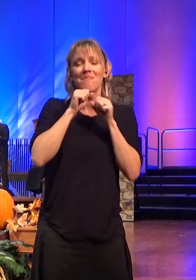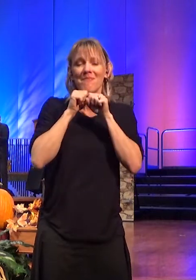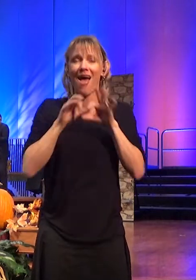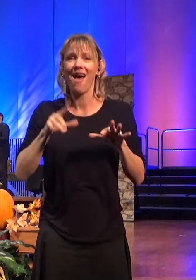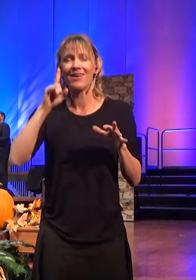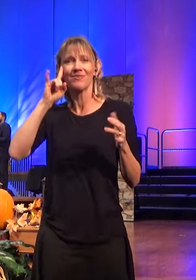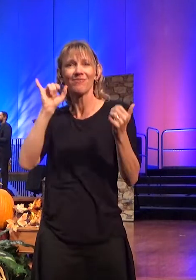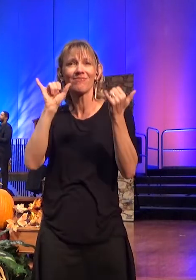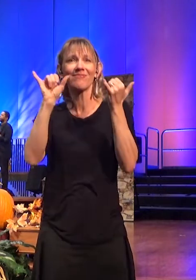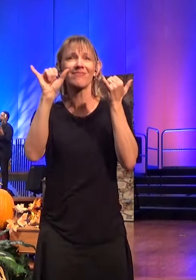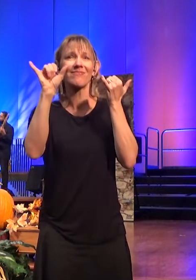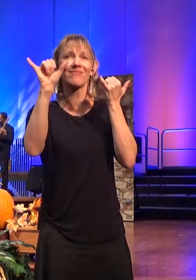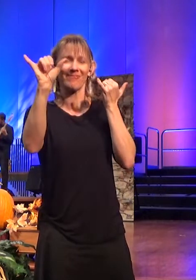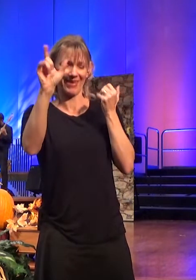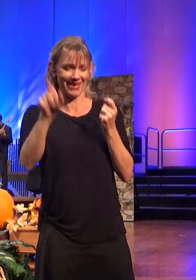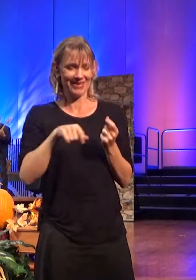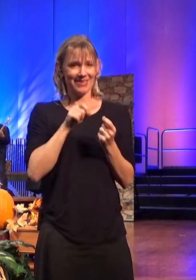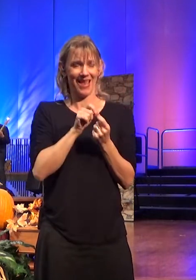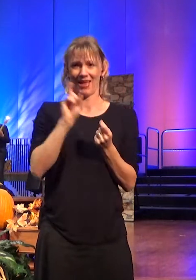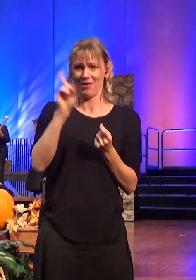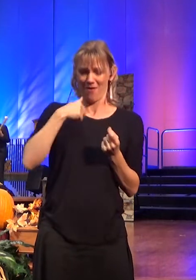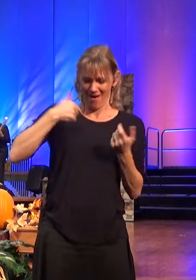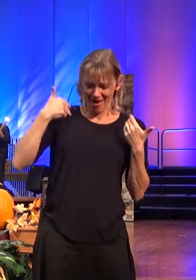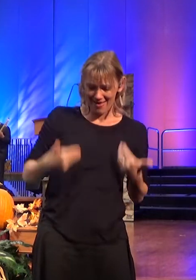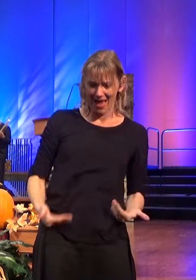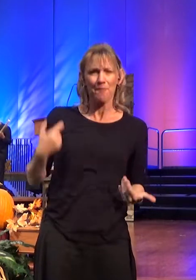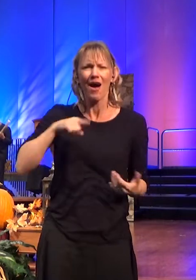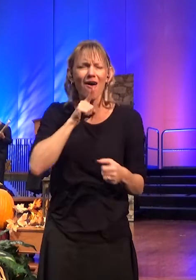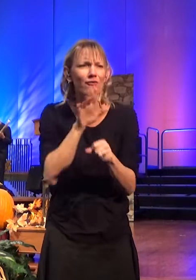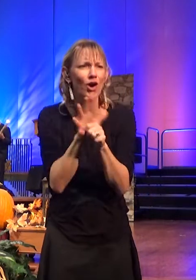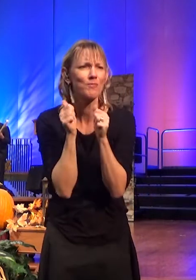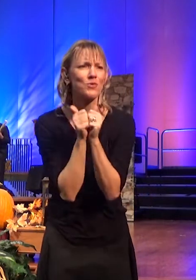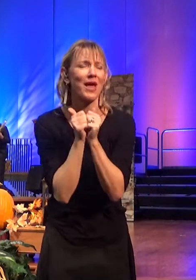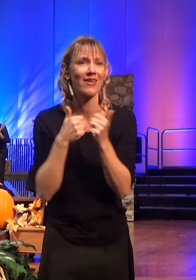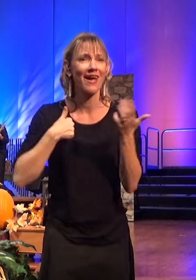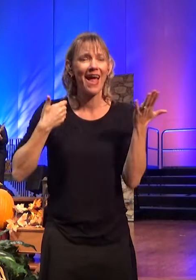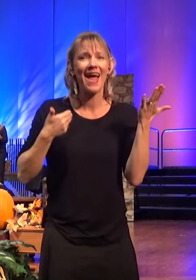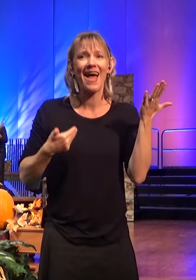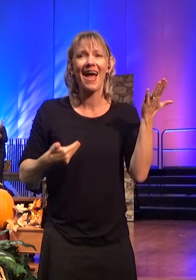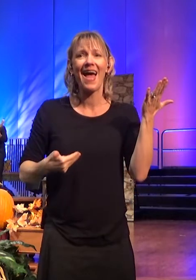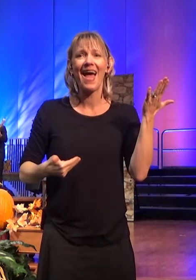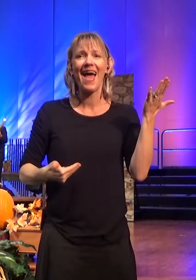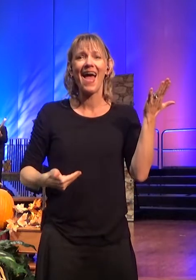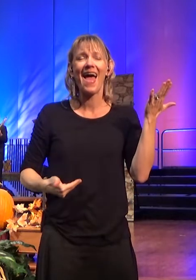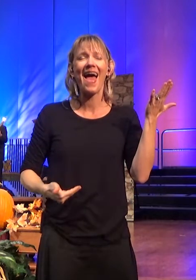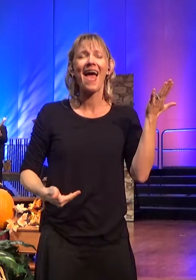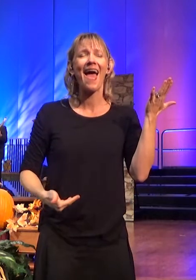Forever blessed where I stand. Let's affirm it together.